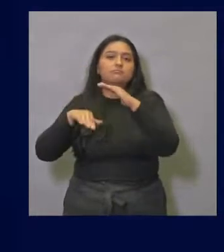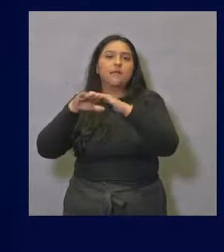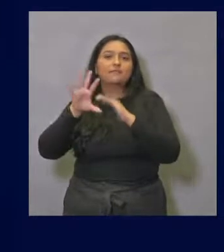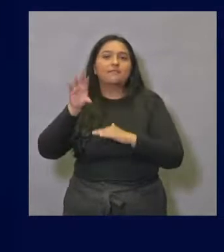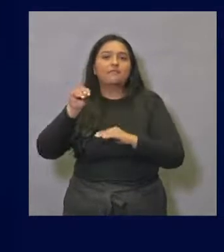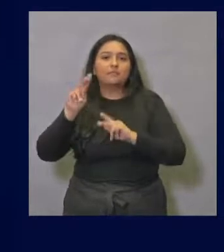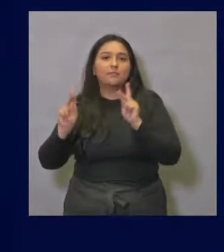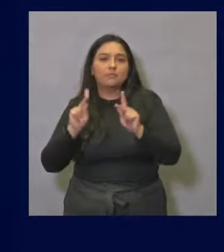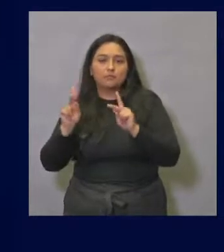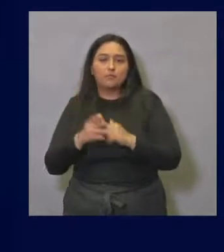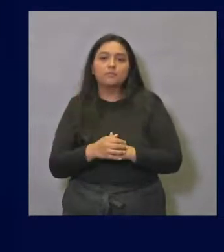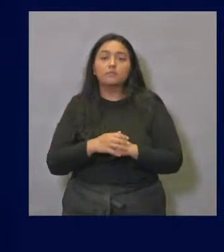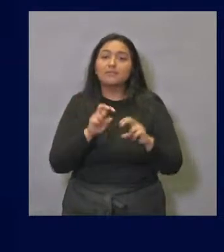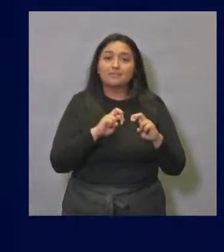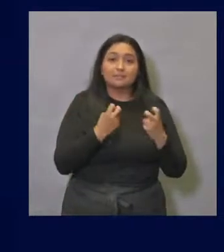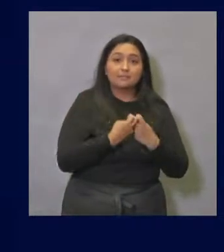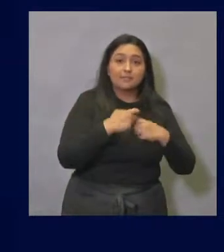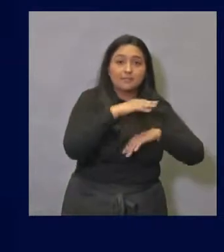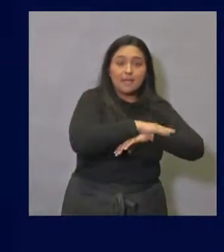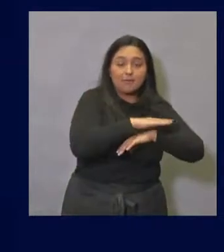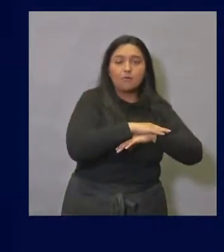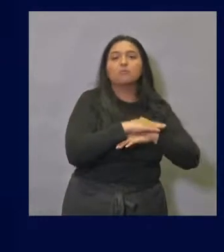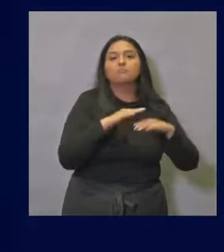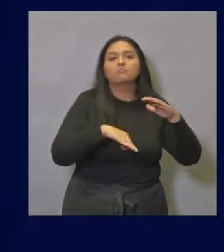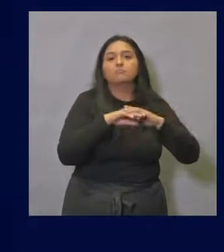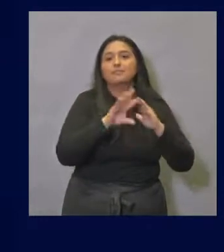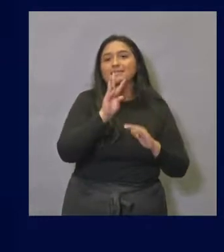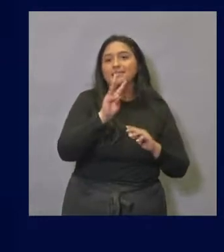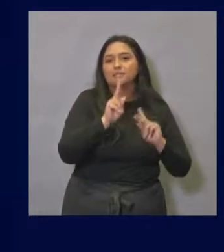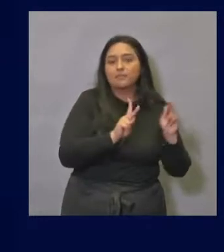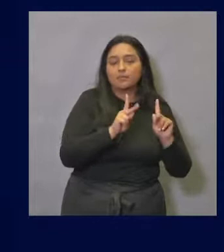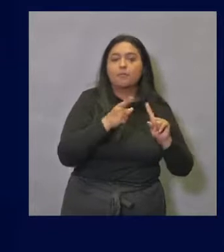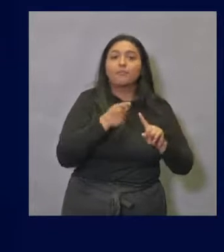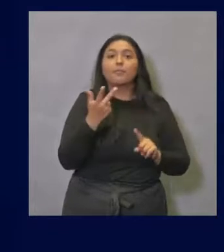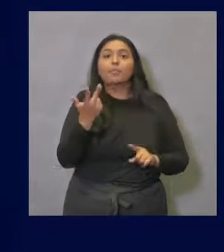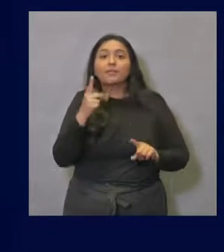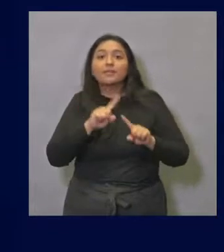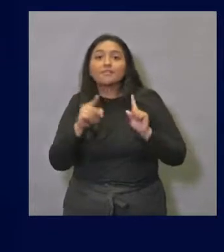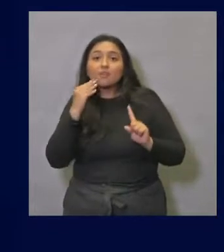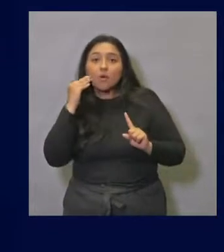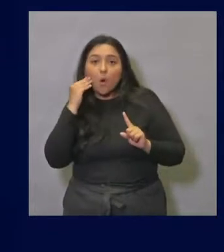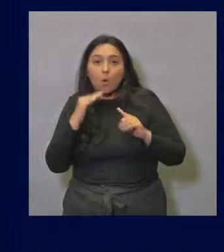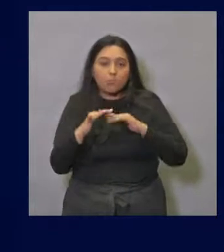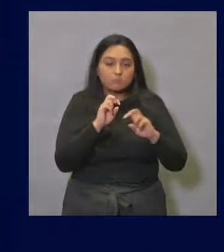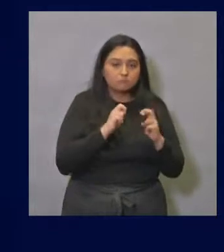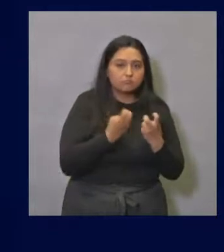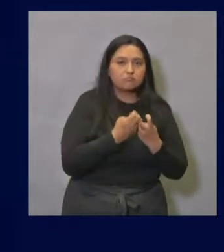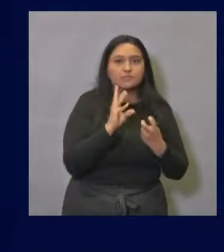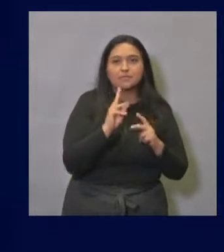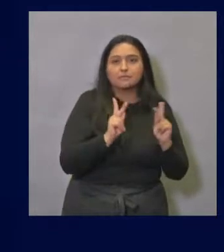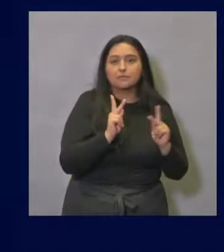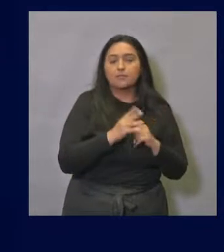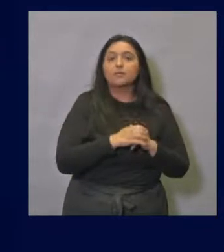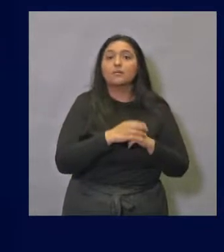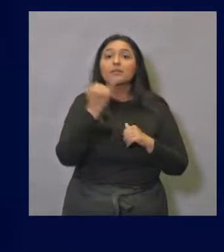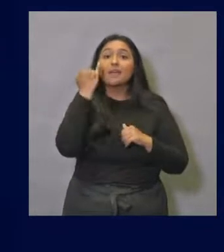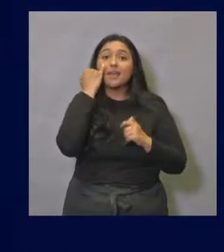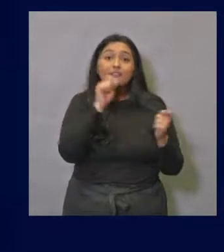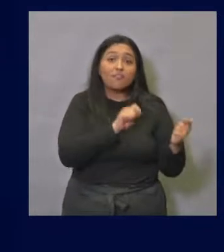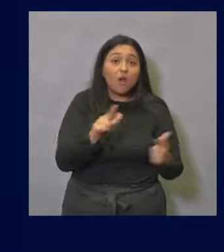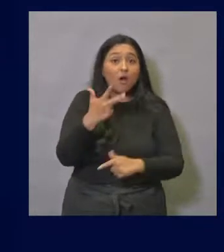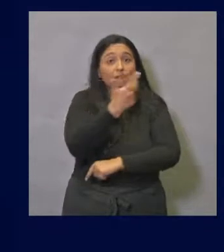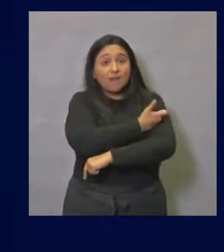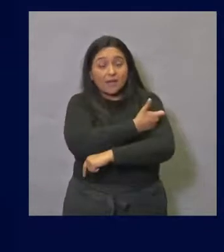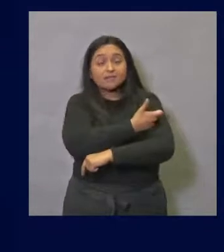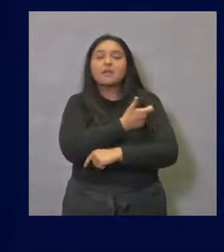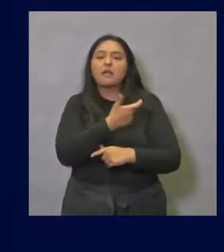is restricted to 6 people from up to 3 households. If everyone is vaccinated, the capacity limit at tables are not